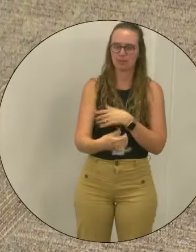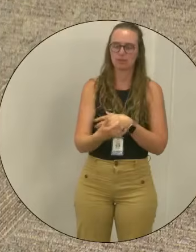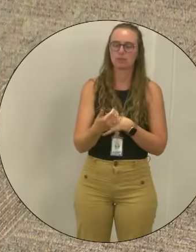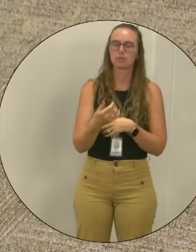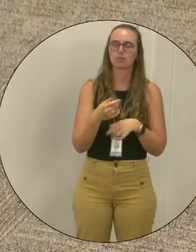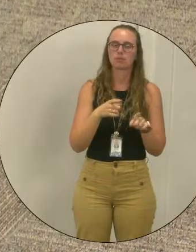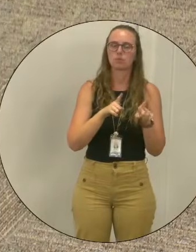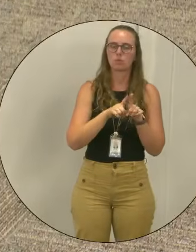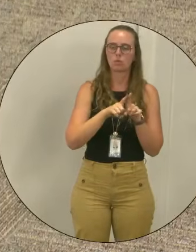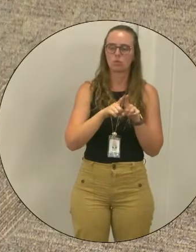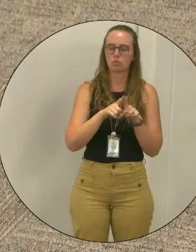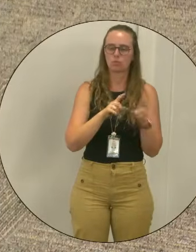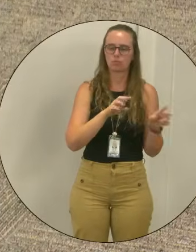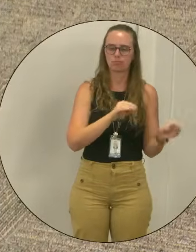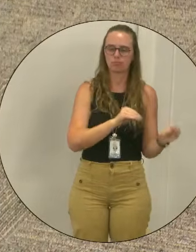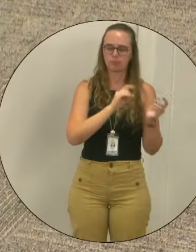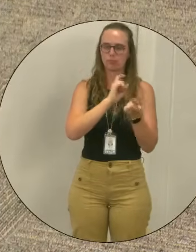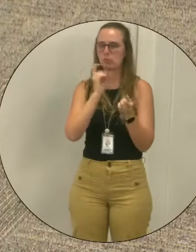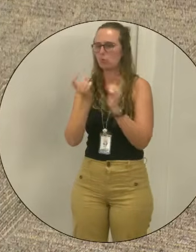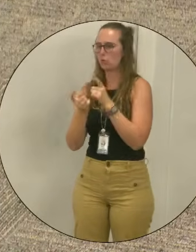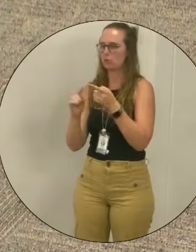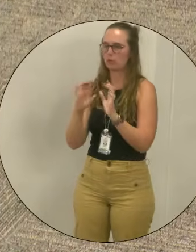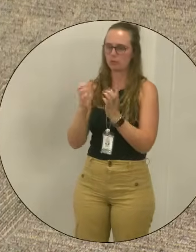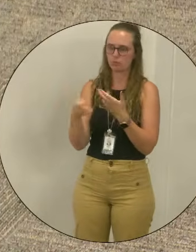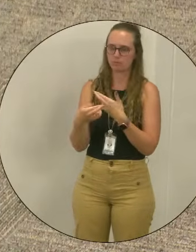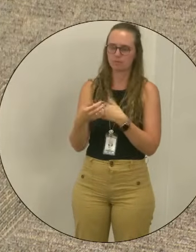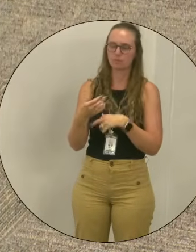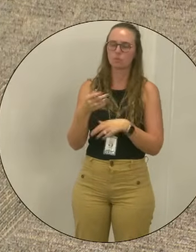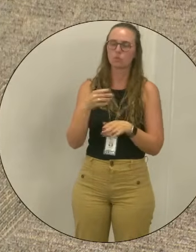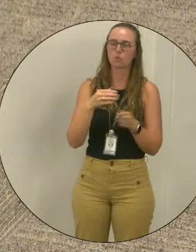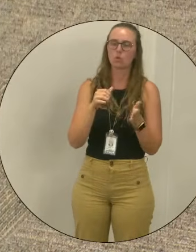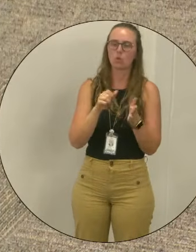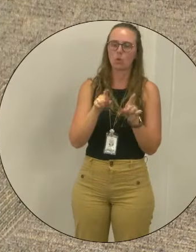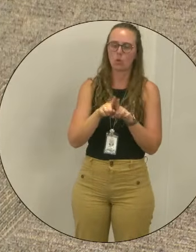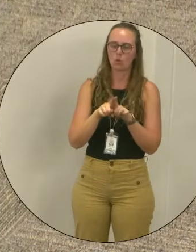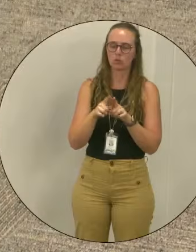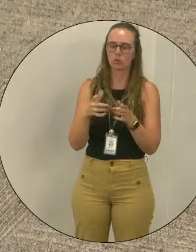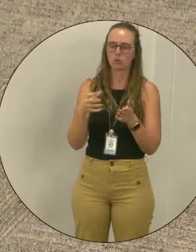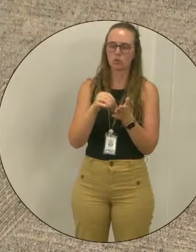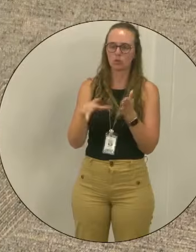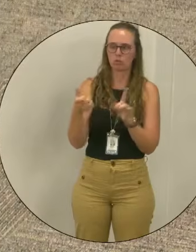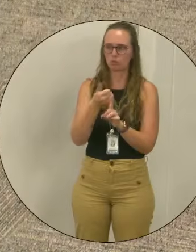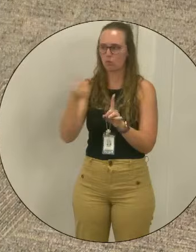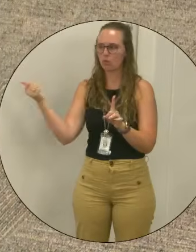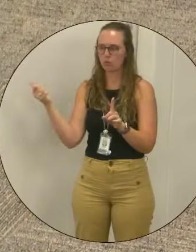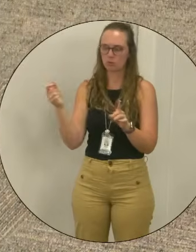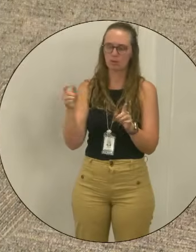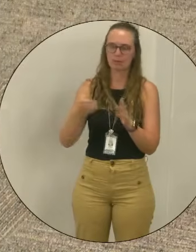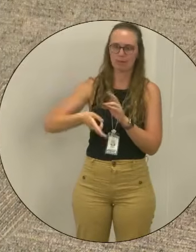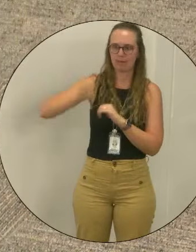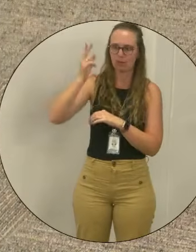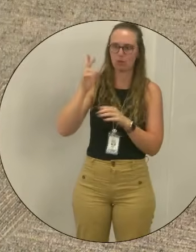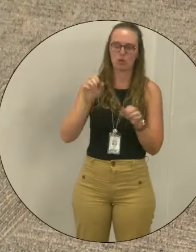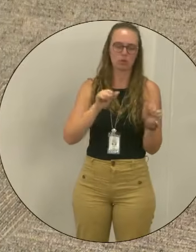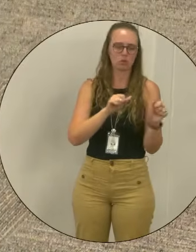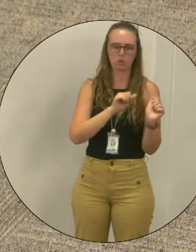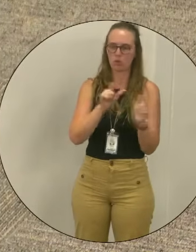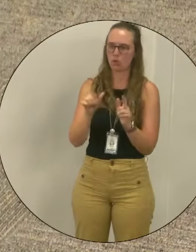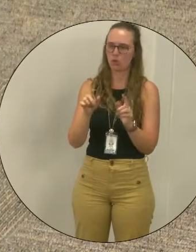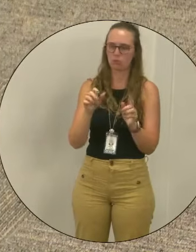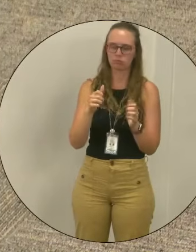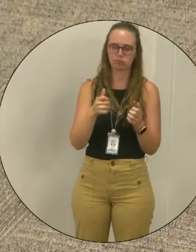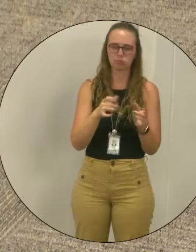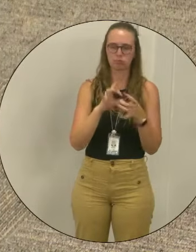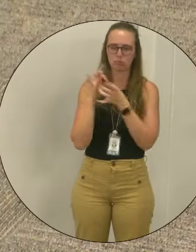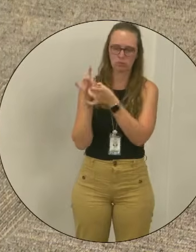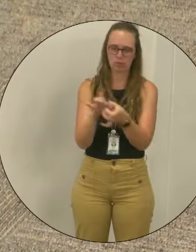also moving towards the classroom, right? We also find student removals are highest in some of those student groups, right? So it's all correlated, and just that reflections